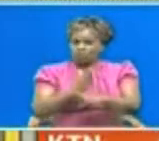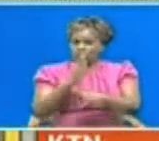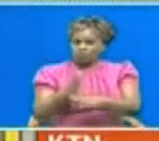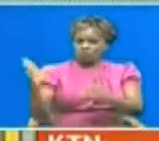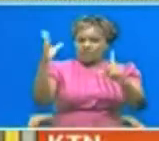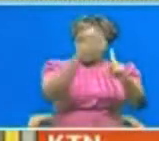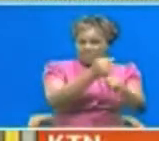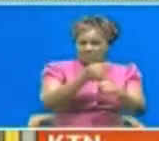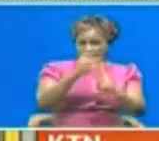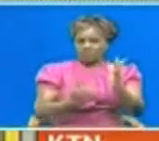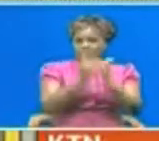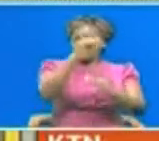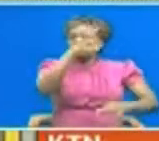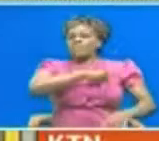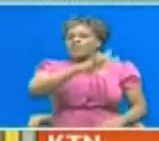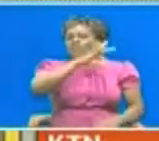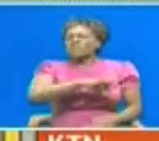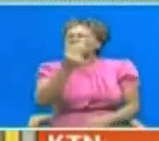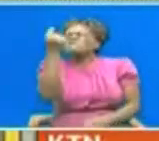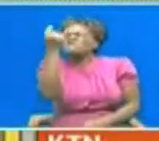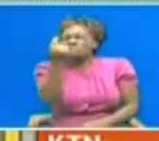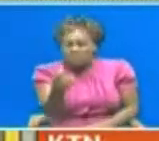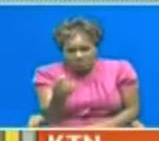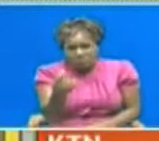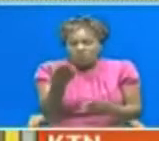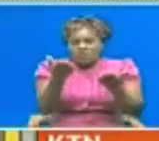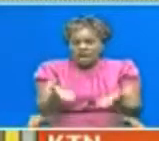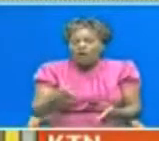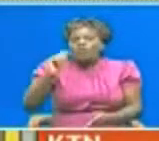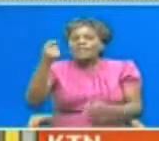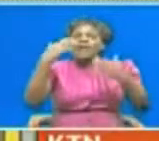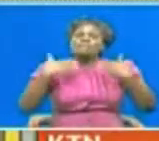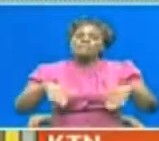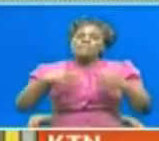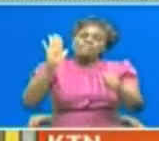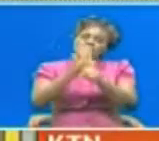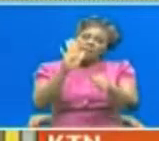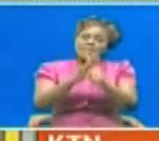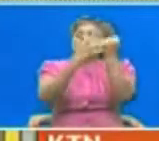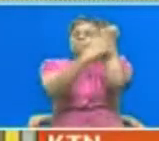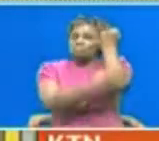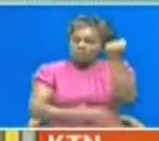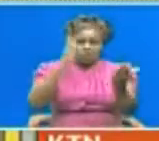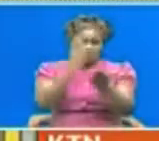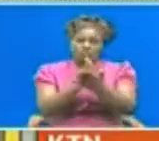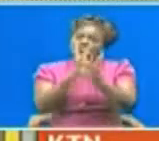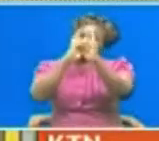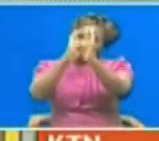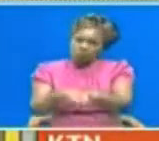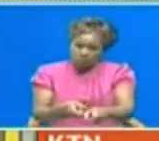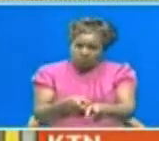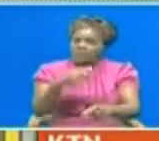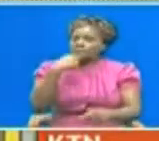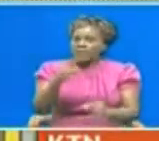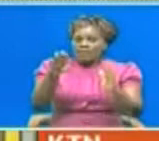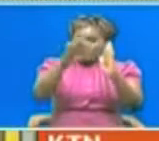kimaendeleo, wanaonufaika zaidi ni wachache mno, ndiposa wa Kenya wengi bado wanaishi maisha ya umaskini. Ripoti hiyo pia imekosoa kwamba